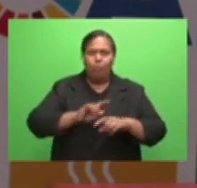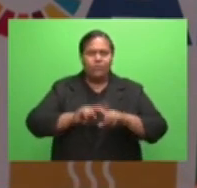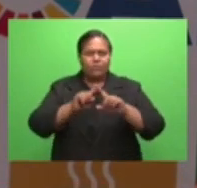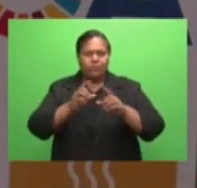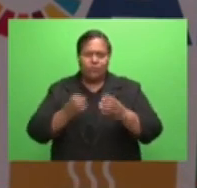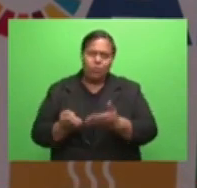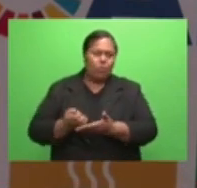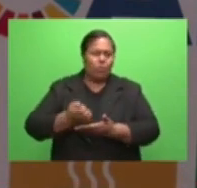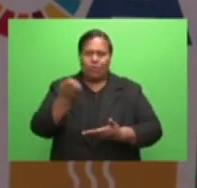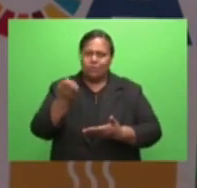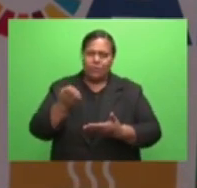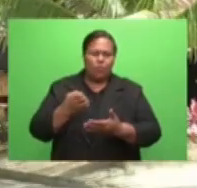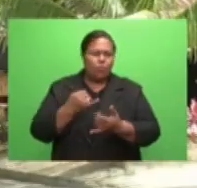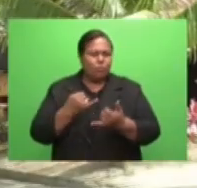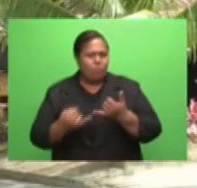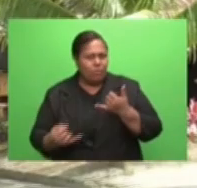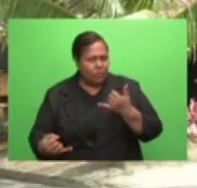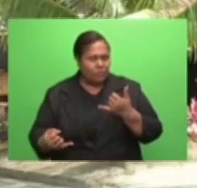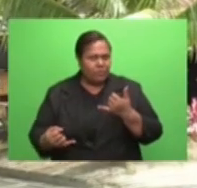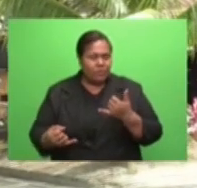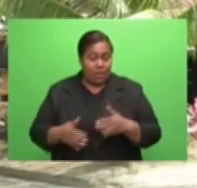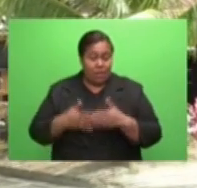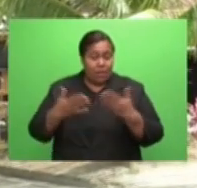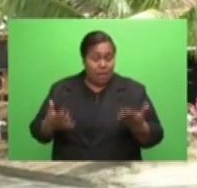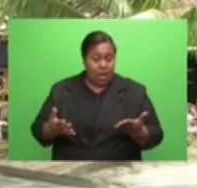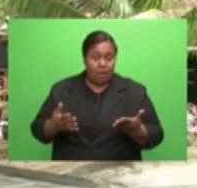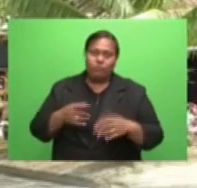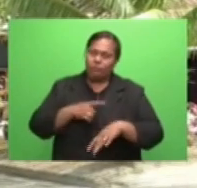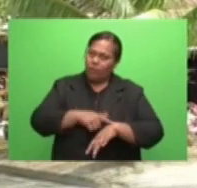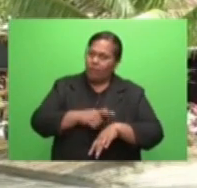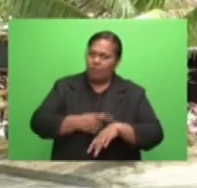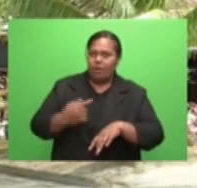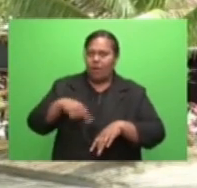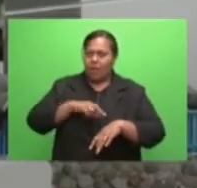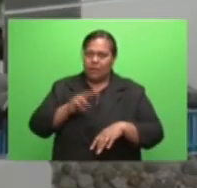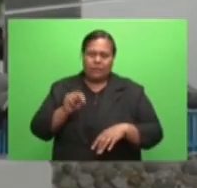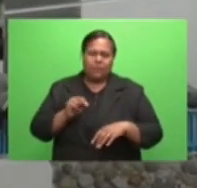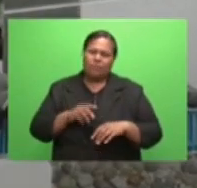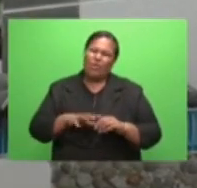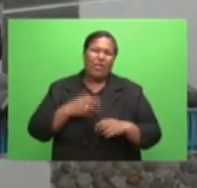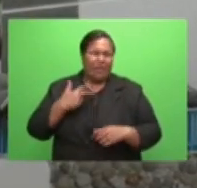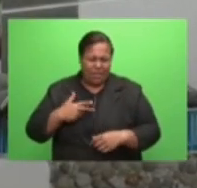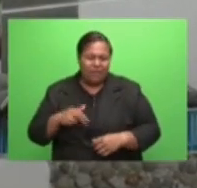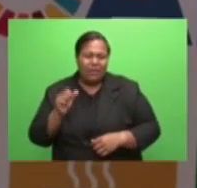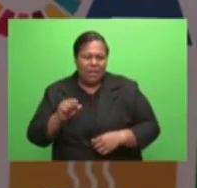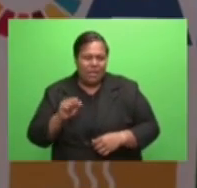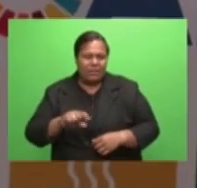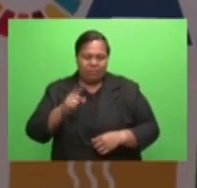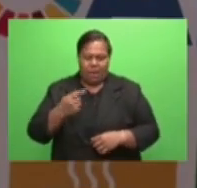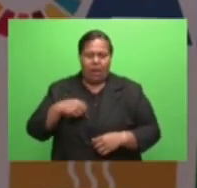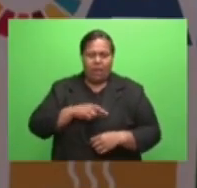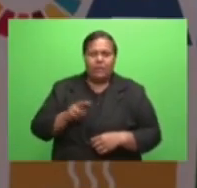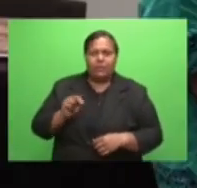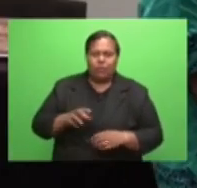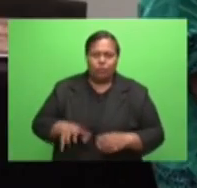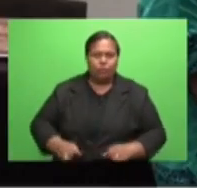devastating. This is a time of true heartbreak, but also a time for us to create opportunities and to be